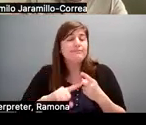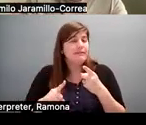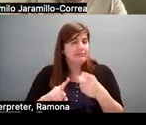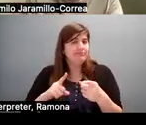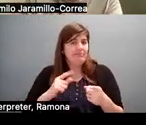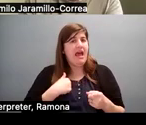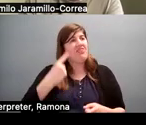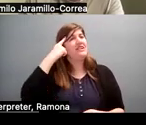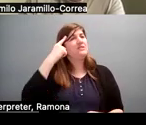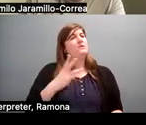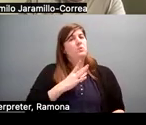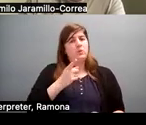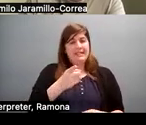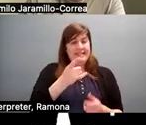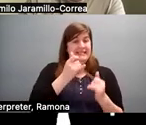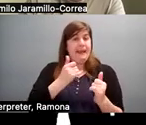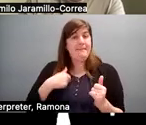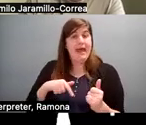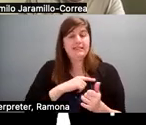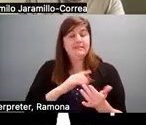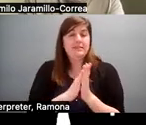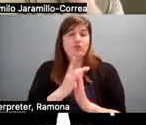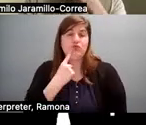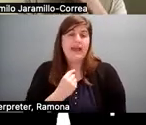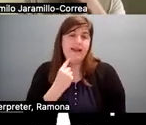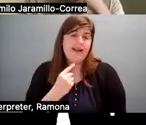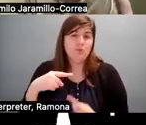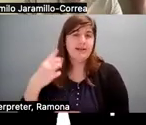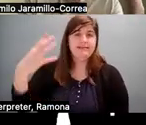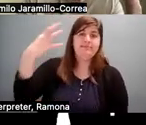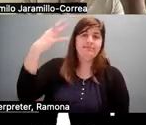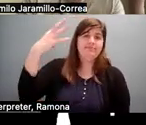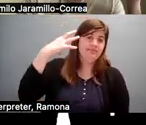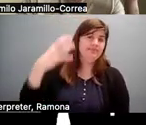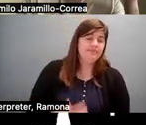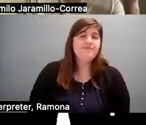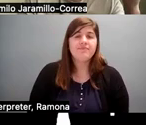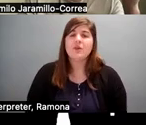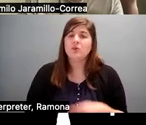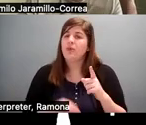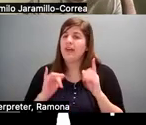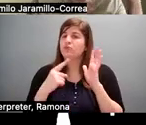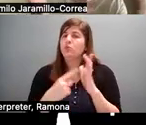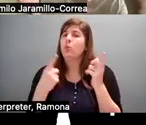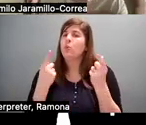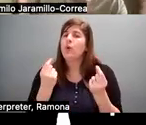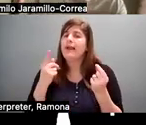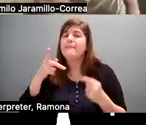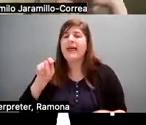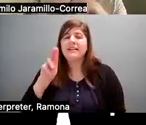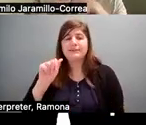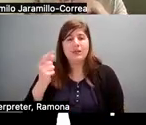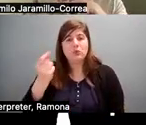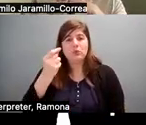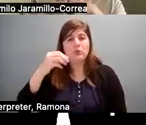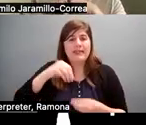Um, yeah, and so that kind of does tells you what plasmas can do in space. And so we like studying these kind of